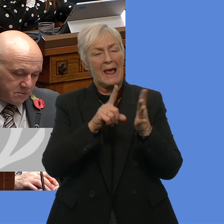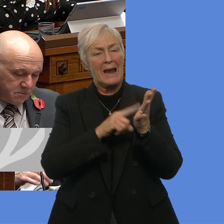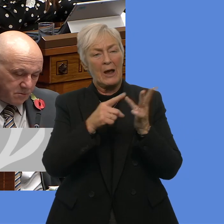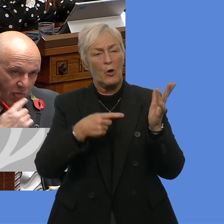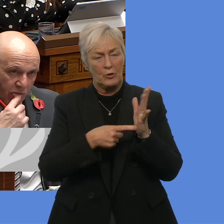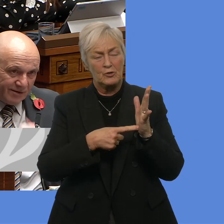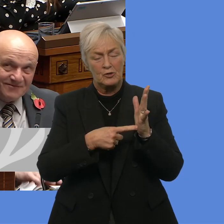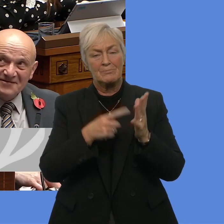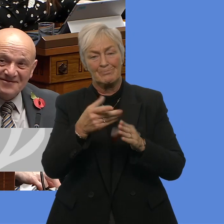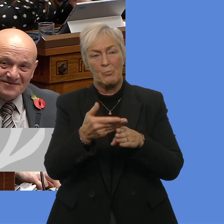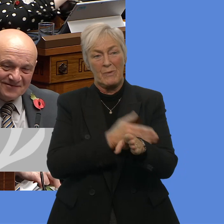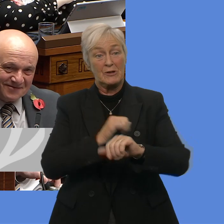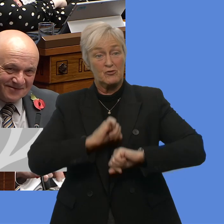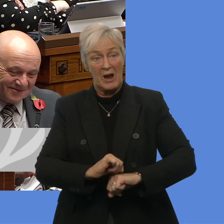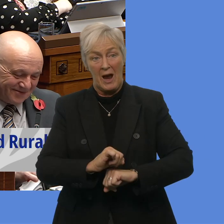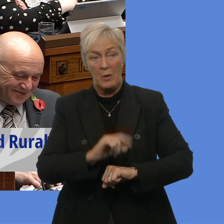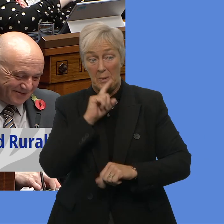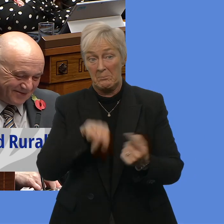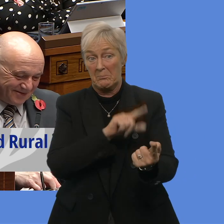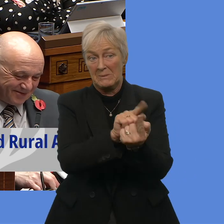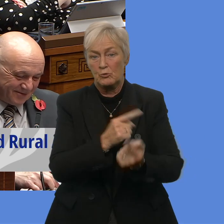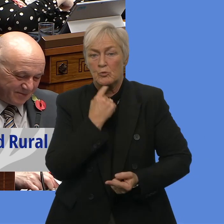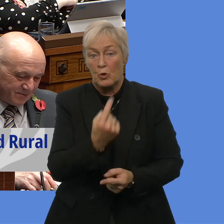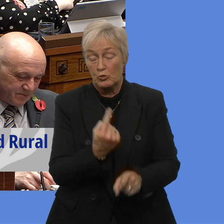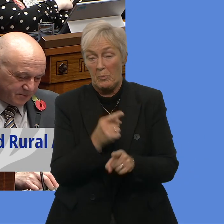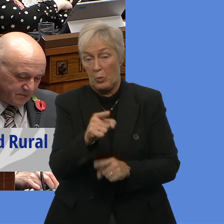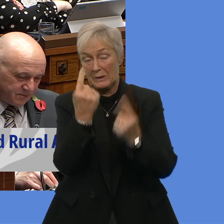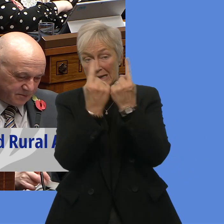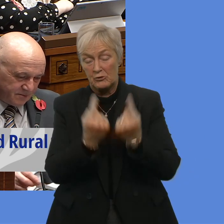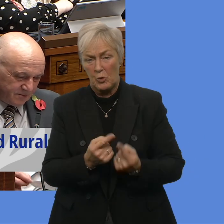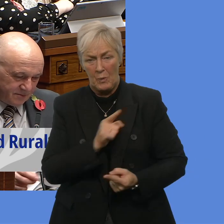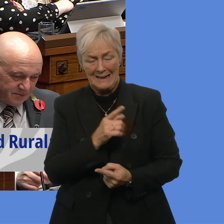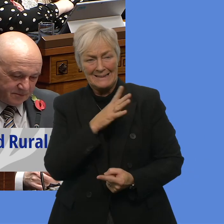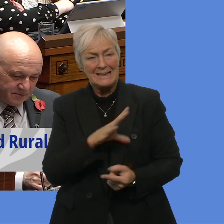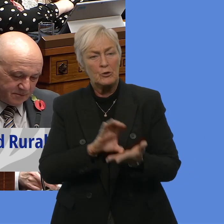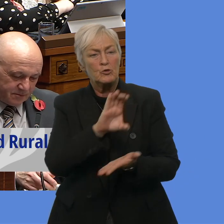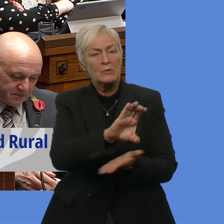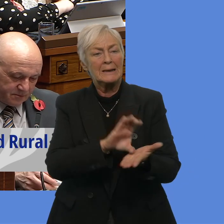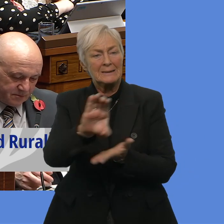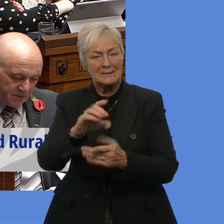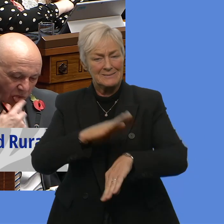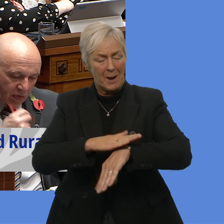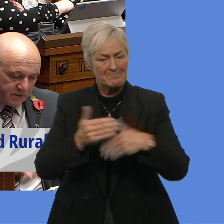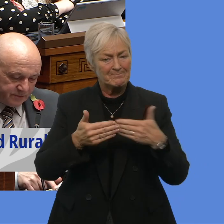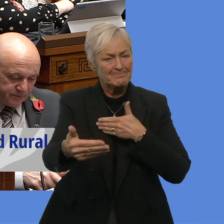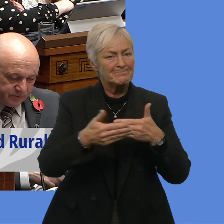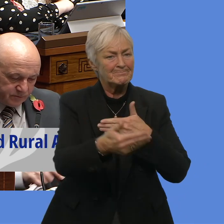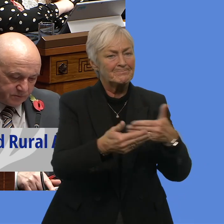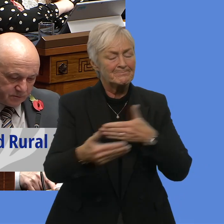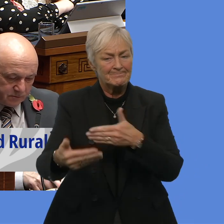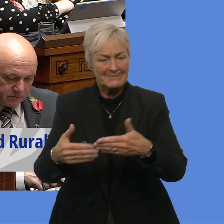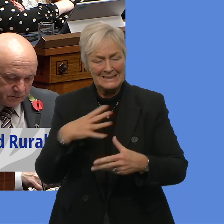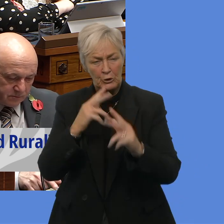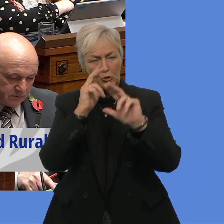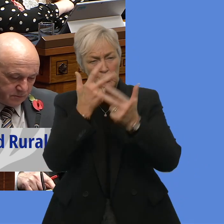away, I'll be meeting him tomorrow in relation to these issues, because we do need to get the grants out on time. I'm concerned